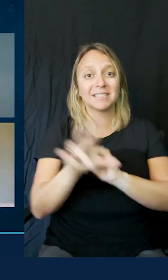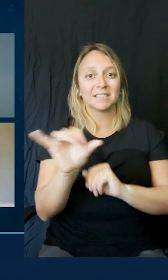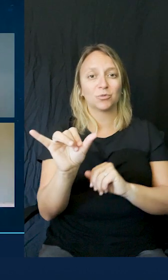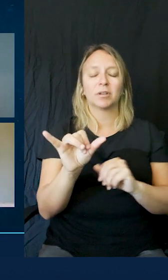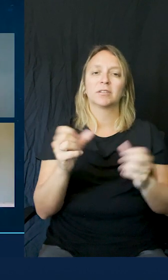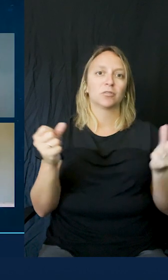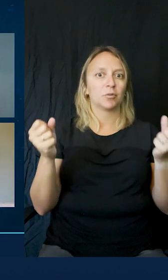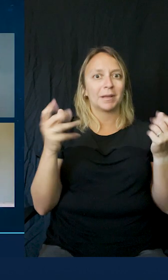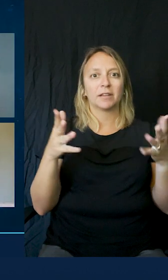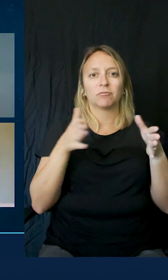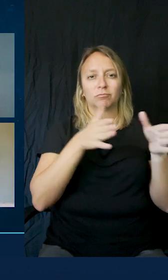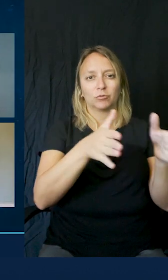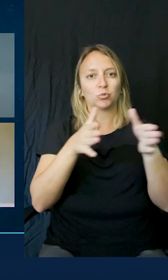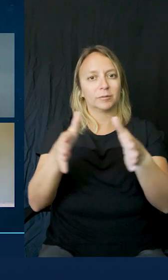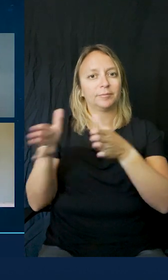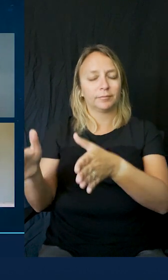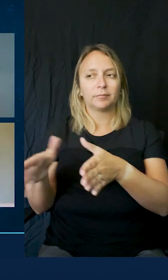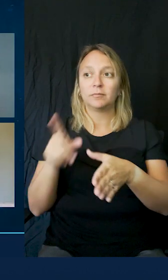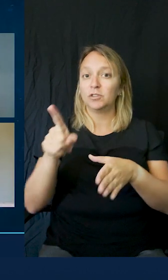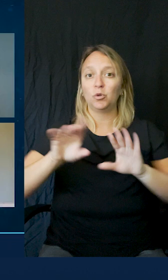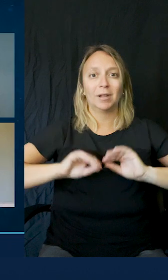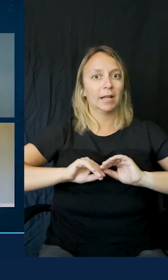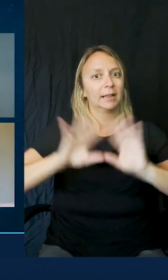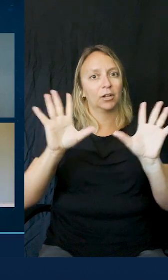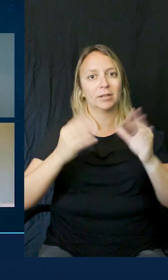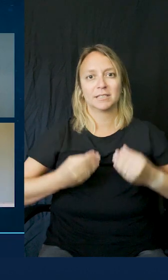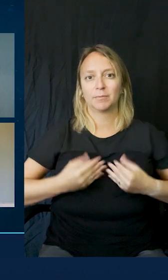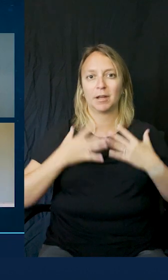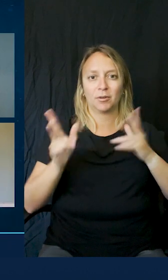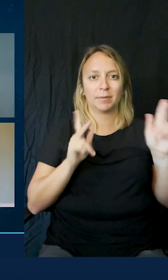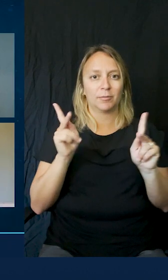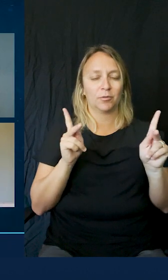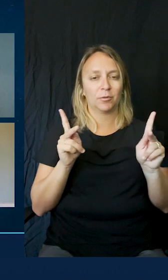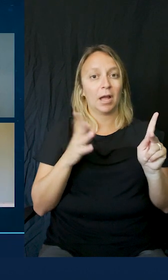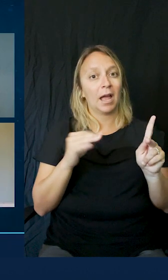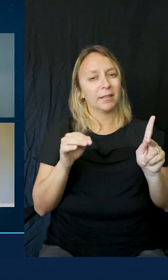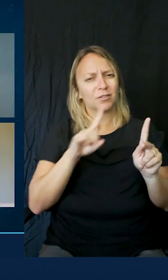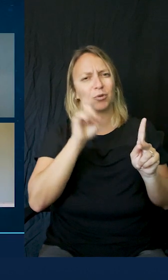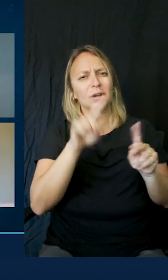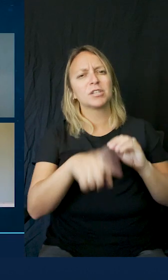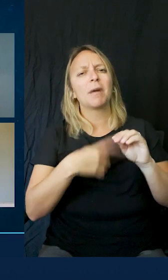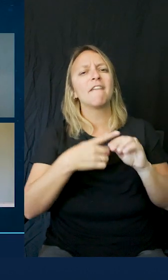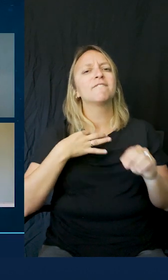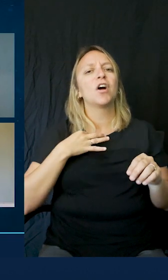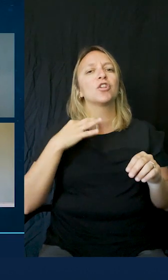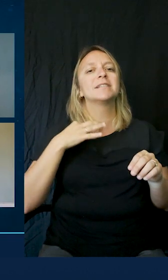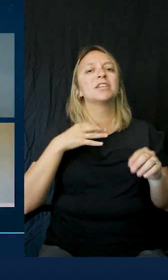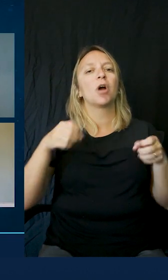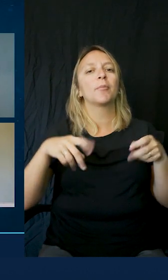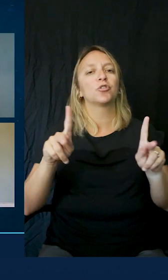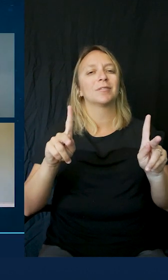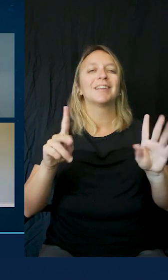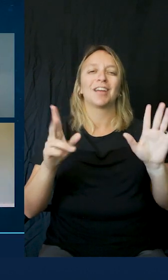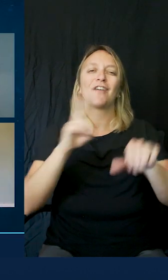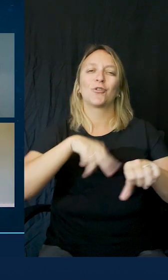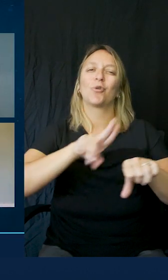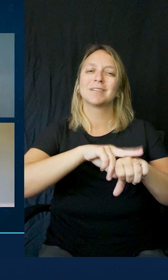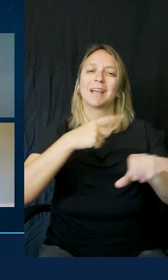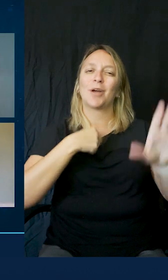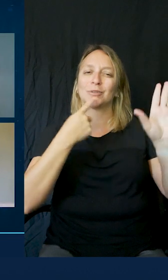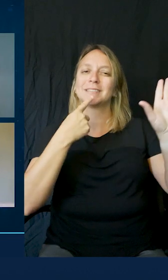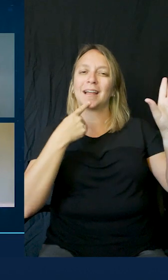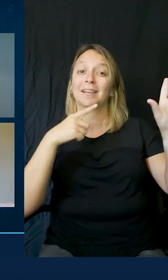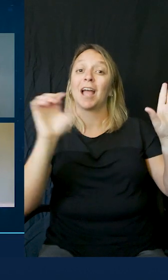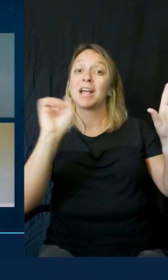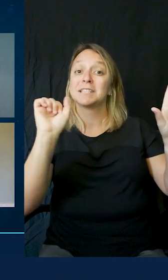entries, and you all have clearly inspired people. And there's a question about volunteer opportunities. And of course, I'll shamelessly plug the aquarium. We